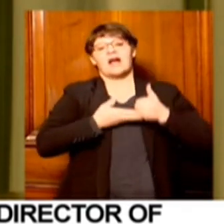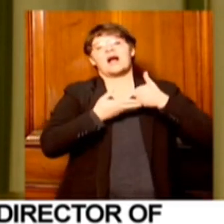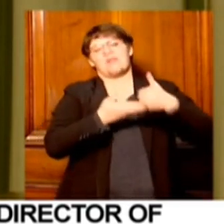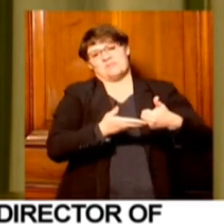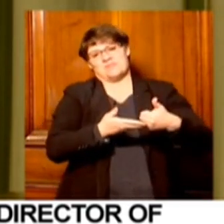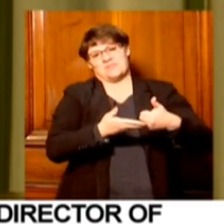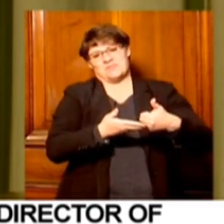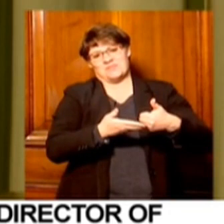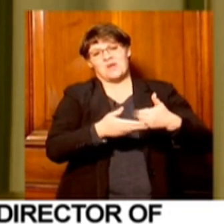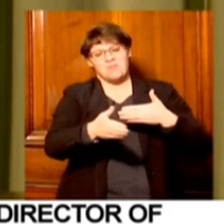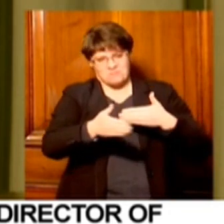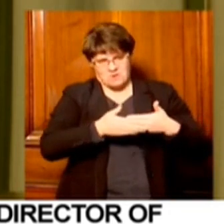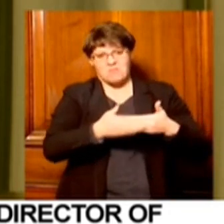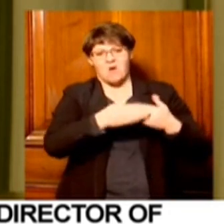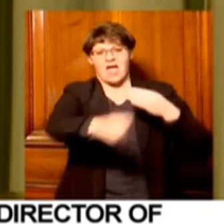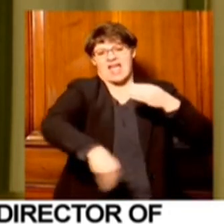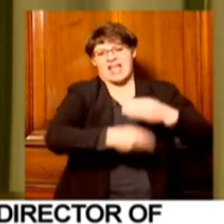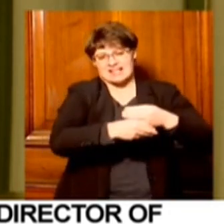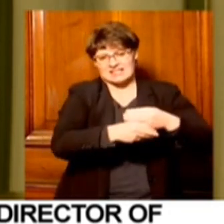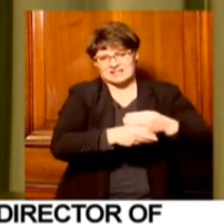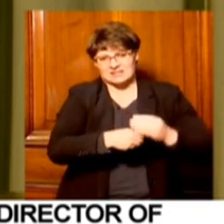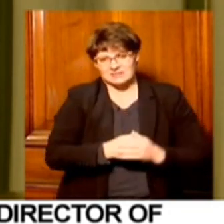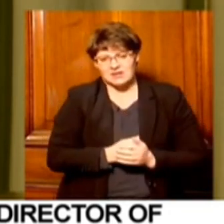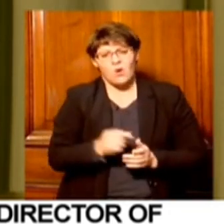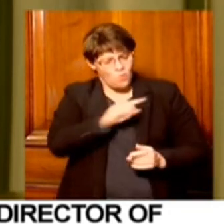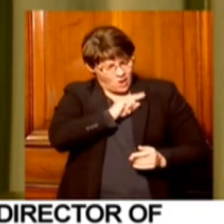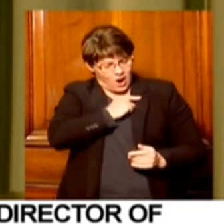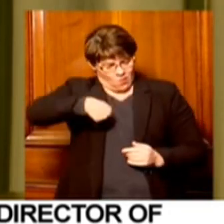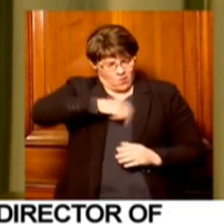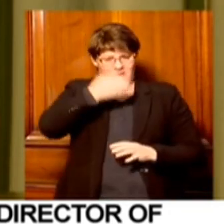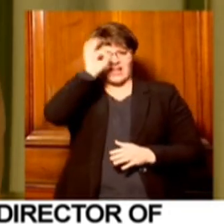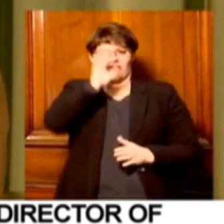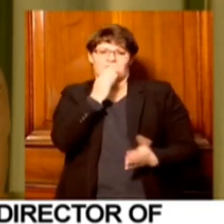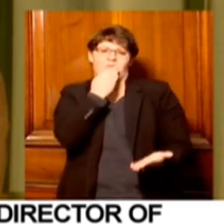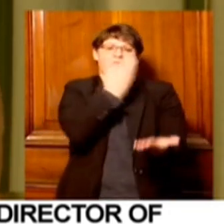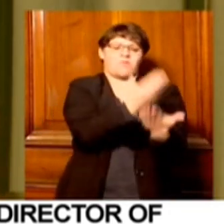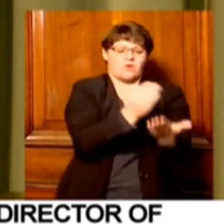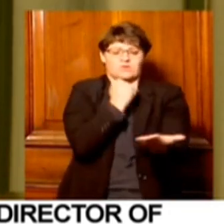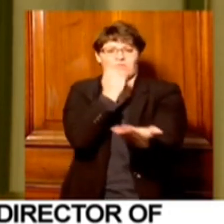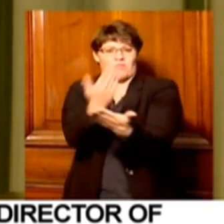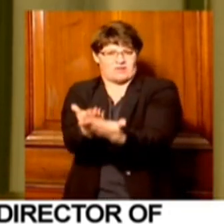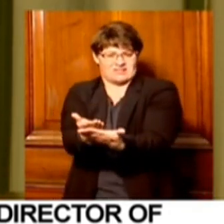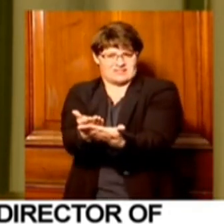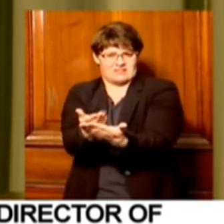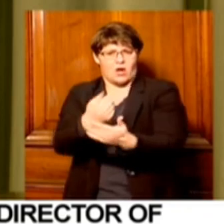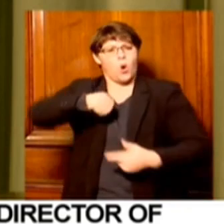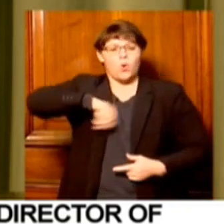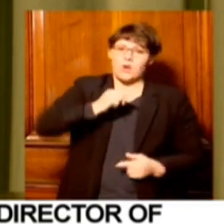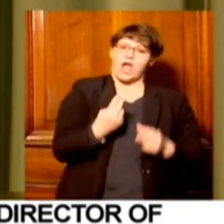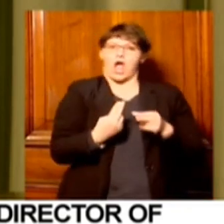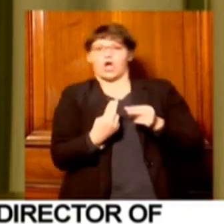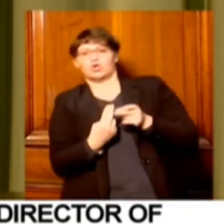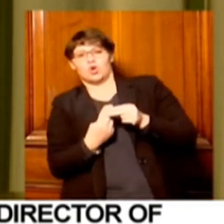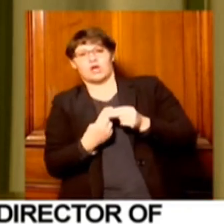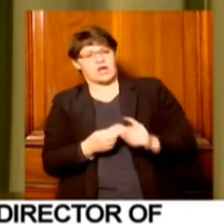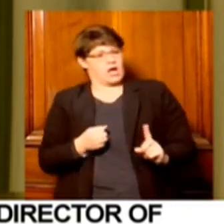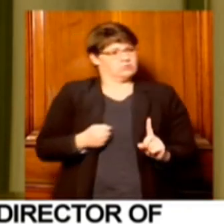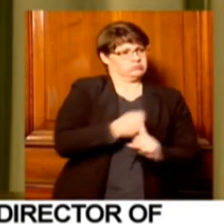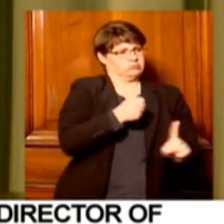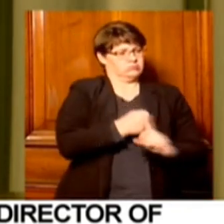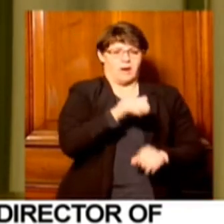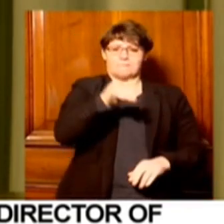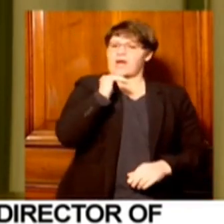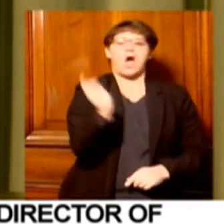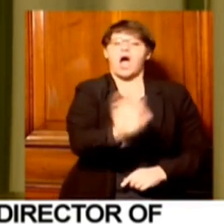been responsive to our proposals. We have not been a trade union of the taxi industry to the banks.